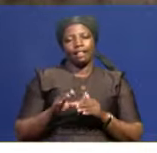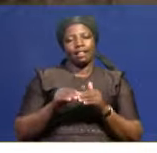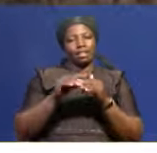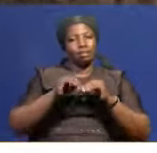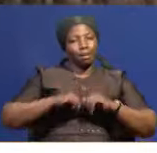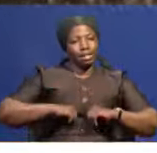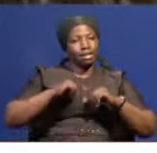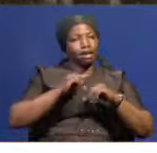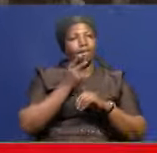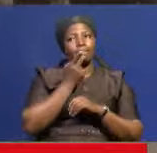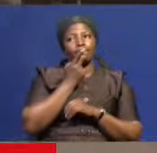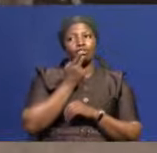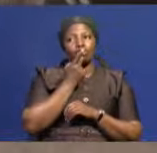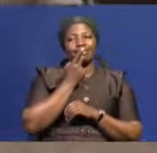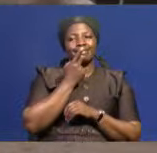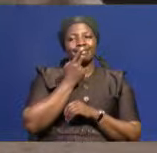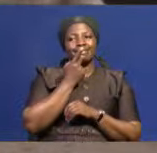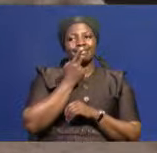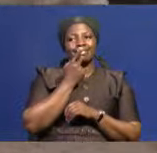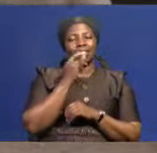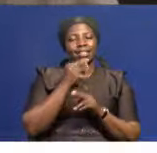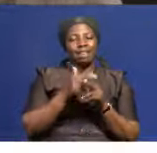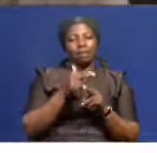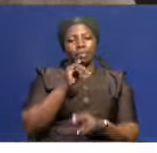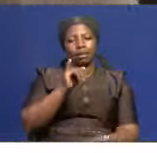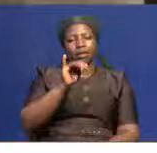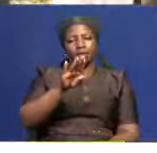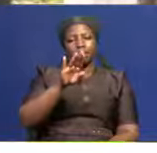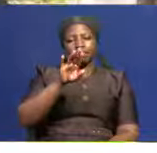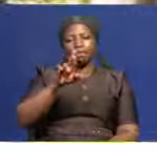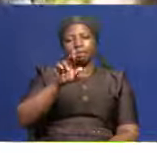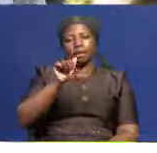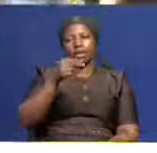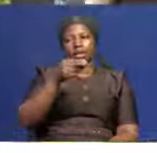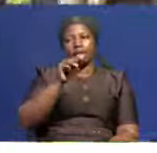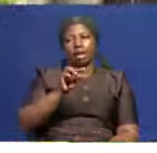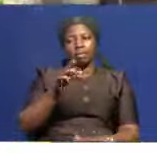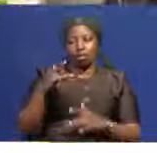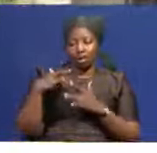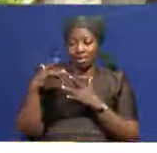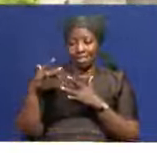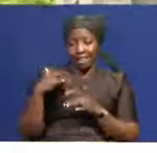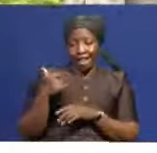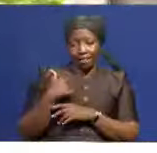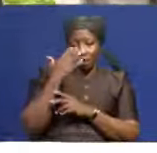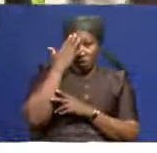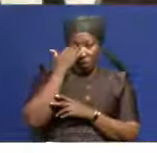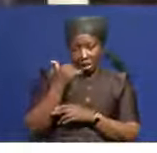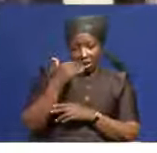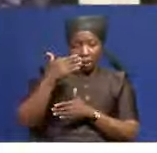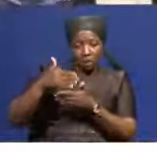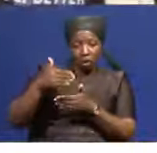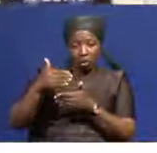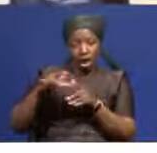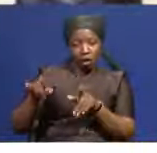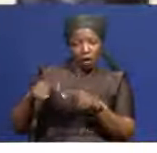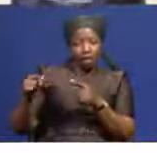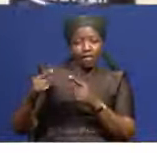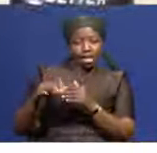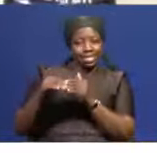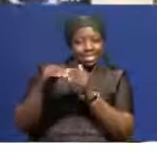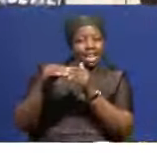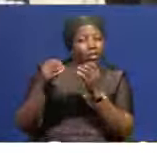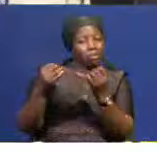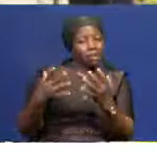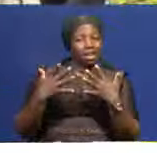Ibrahim Longelemoy, they expressed concern over the escalating border conflict that has led to dozens being